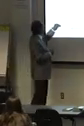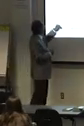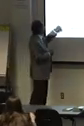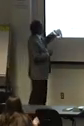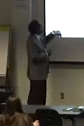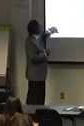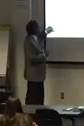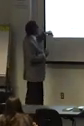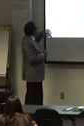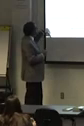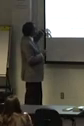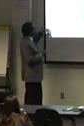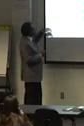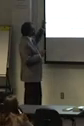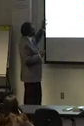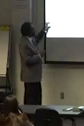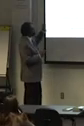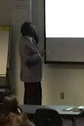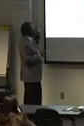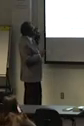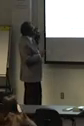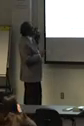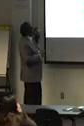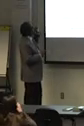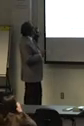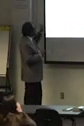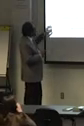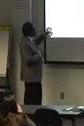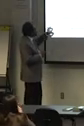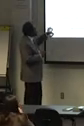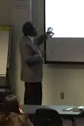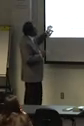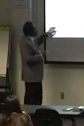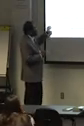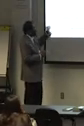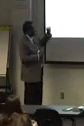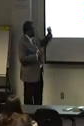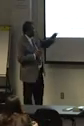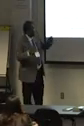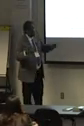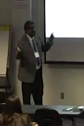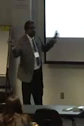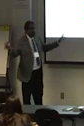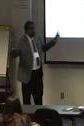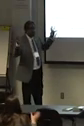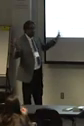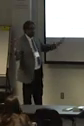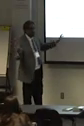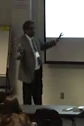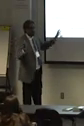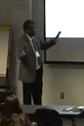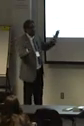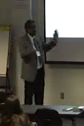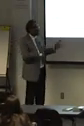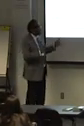they reported? I mean, none of these are particularly surprising, but what we were particularly interested in is making sure we're not missing anything in our